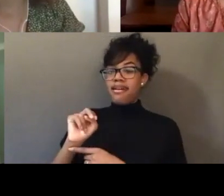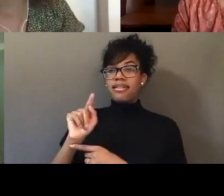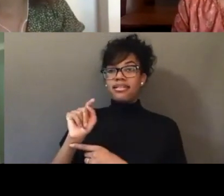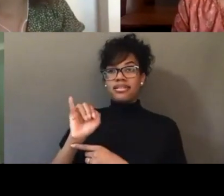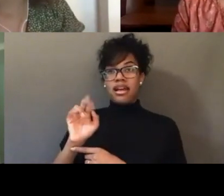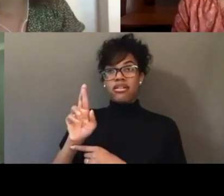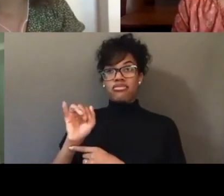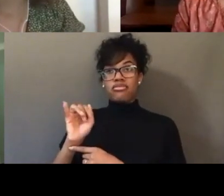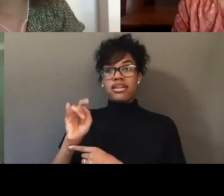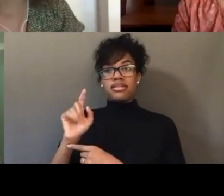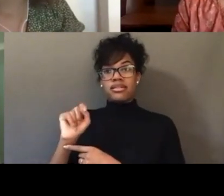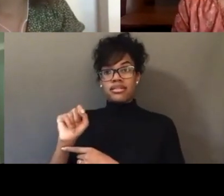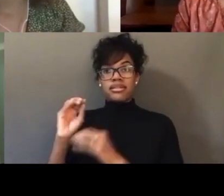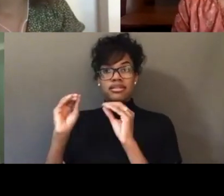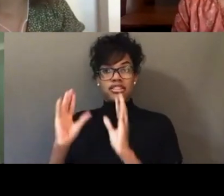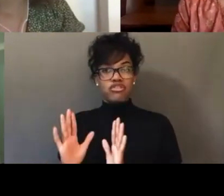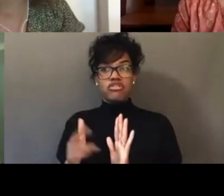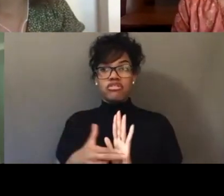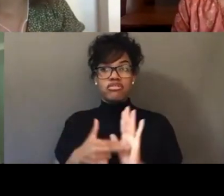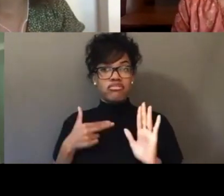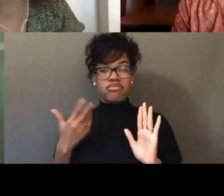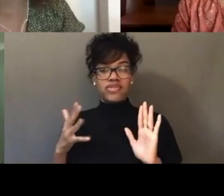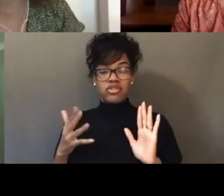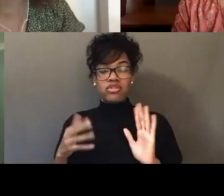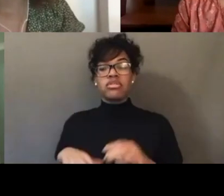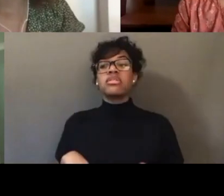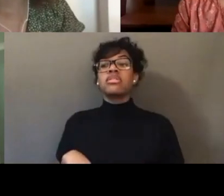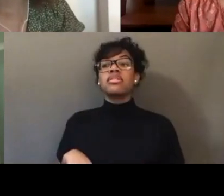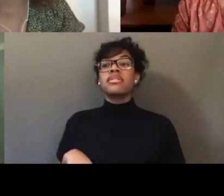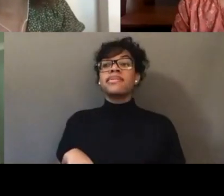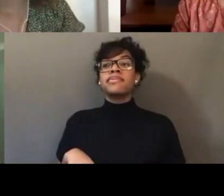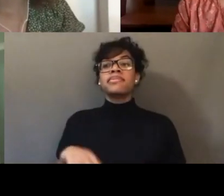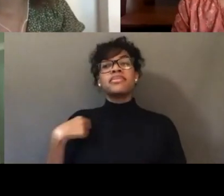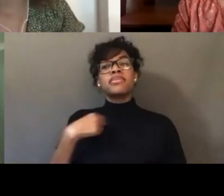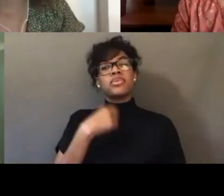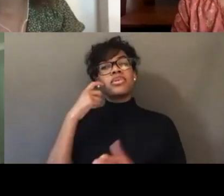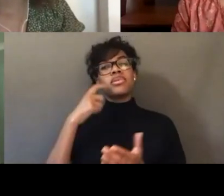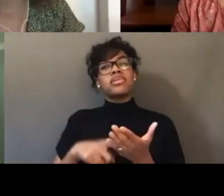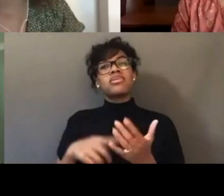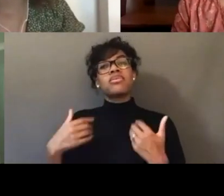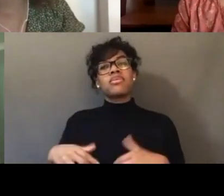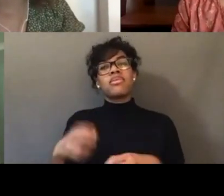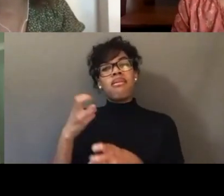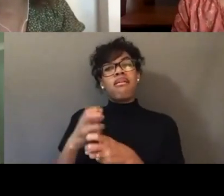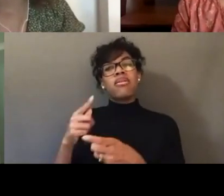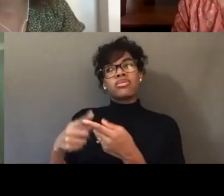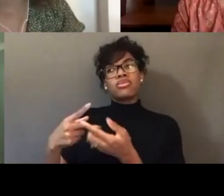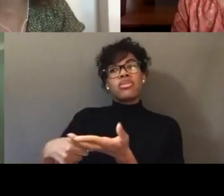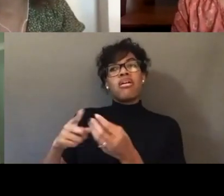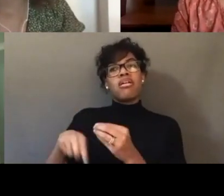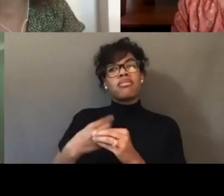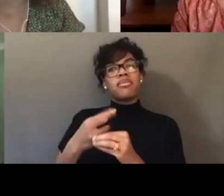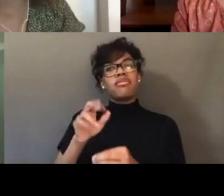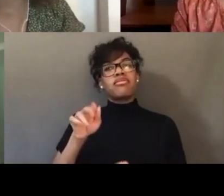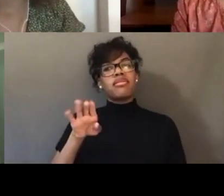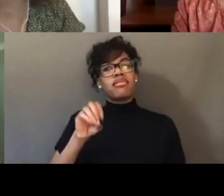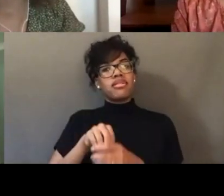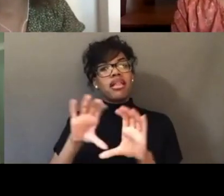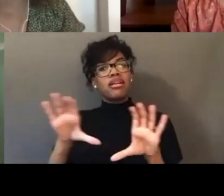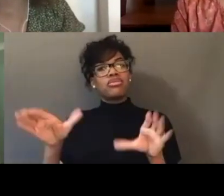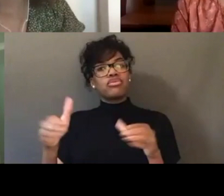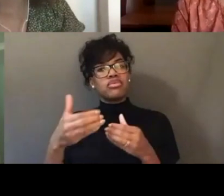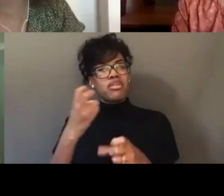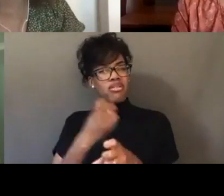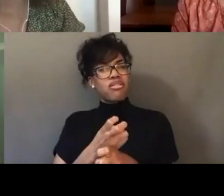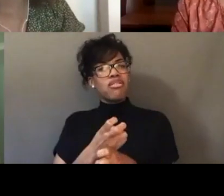the challenge of engaging conversations around race in our classroom. It's just, I think science has this false veneer